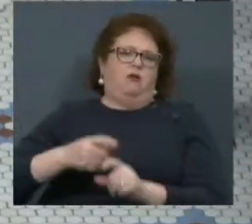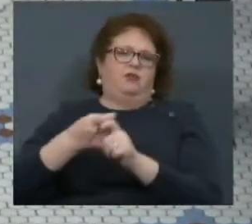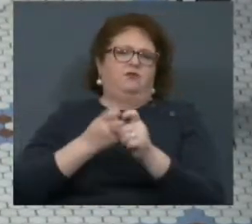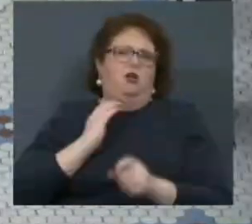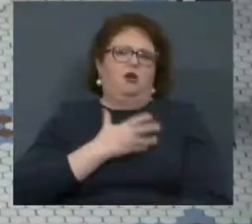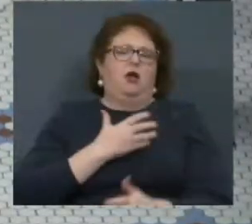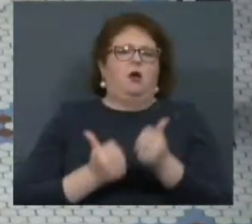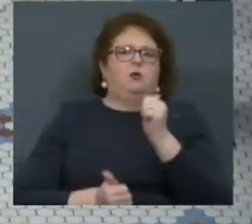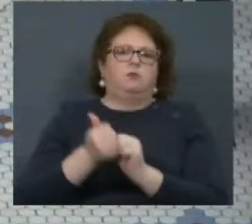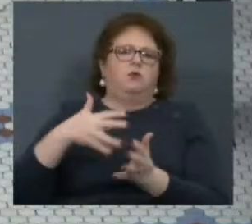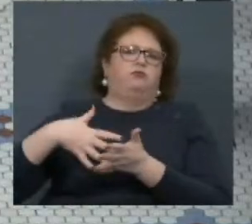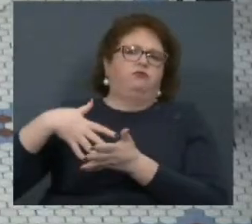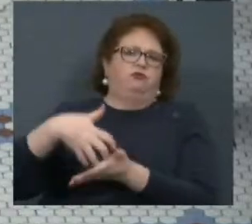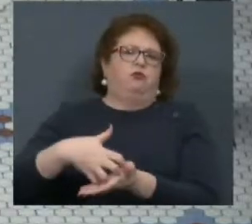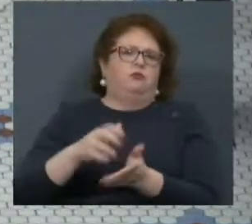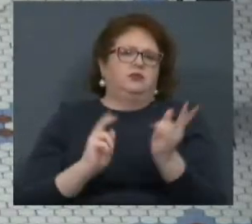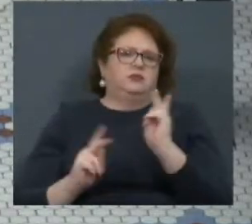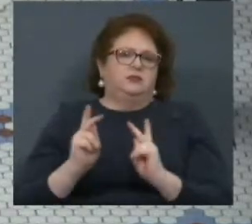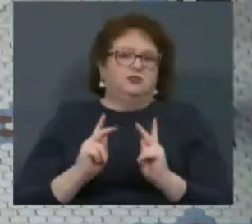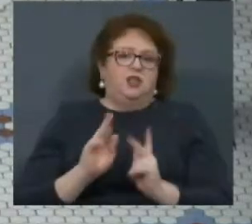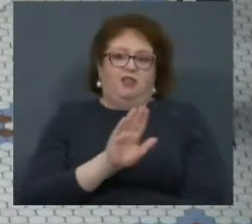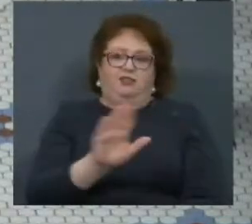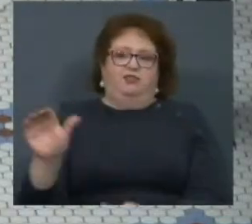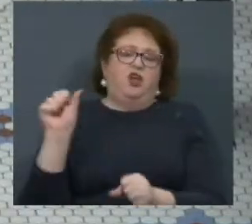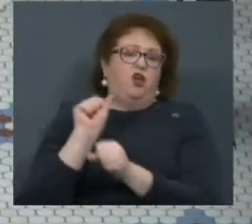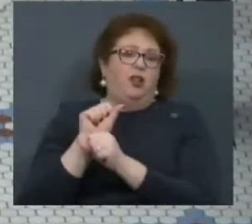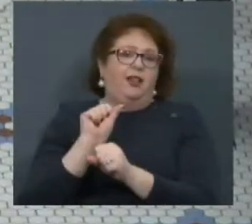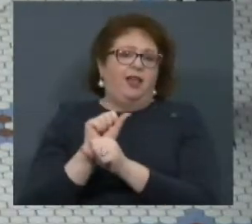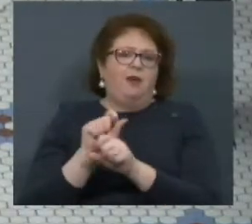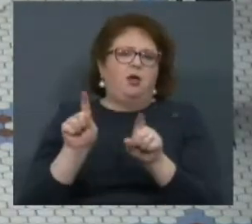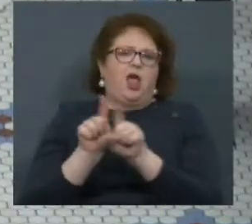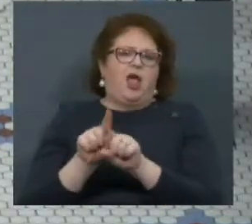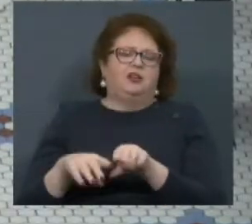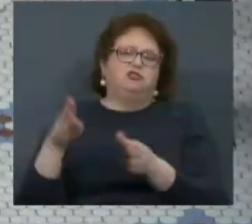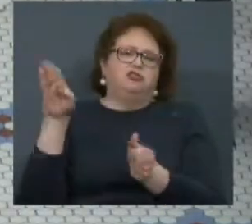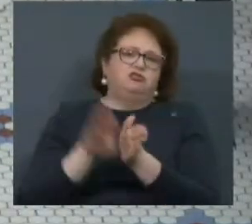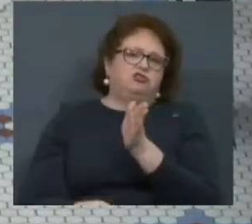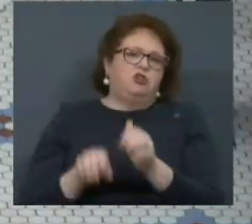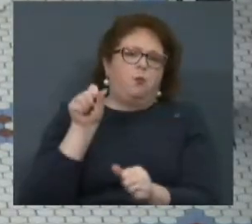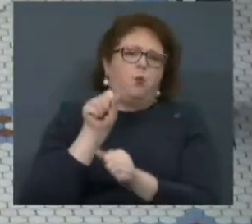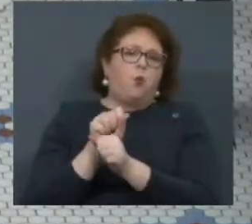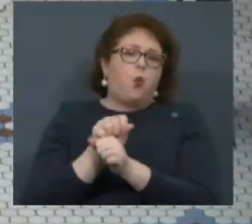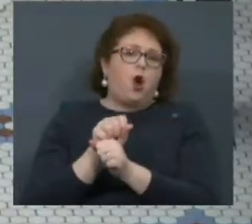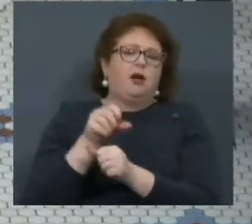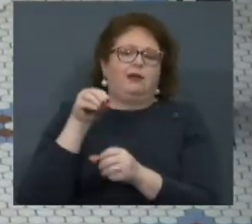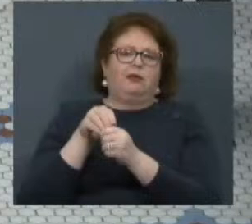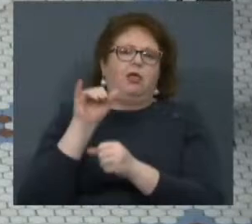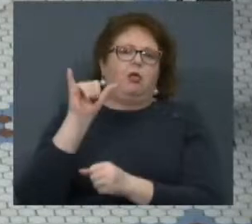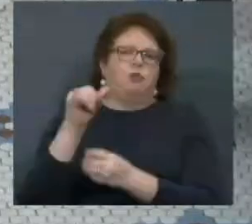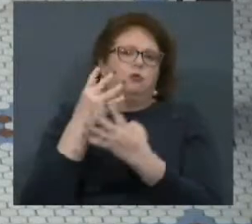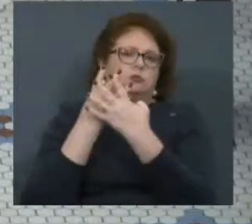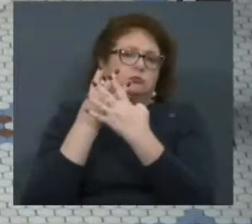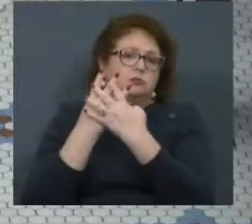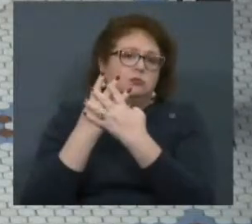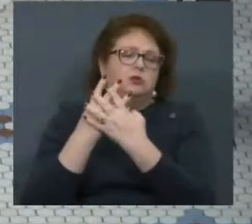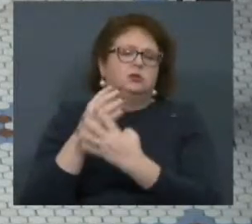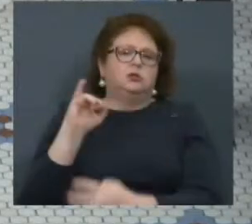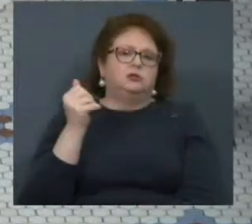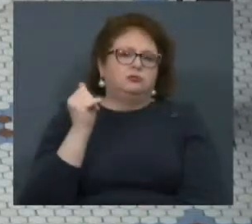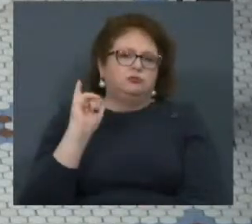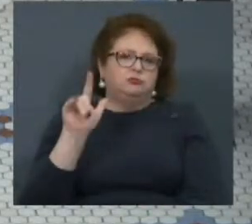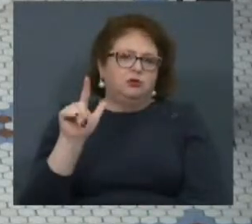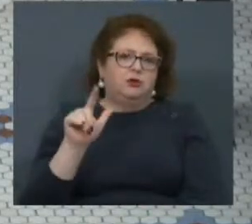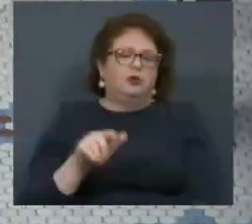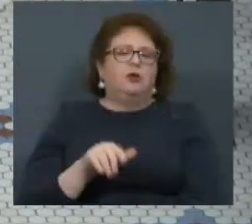citizens, exploiting their labor as cheap workers in jails and prisons. To paint a clearer picture, Arkansas